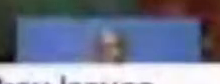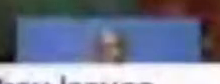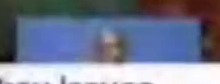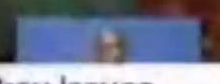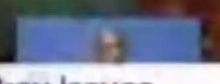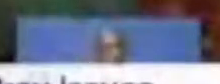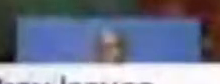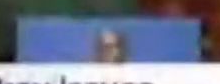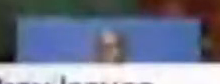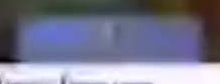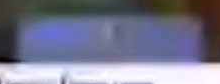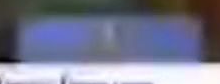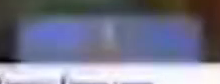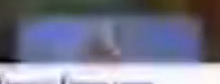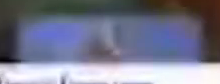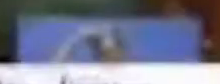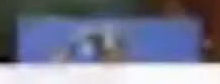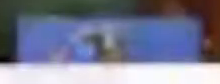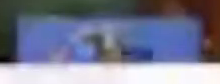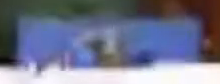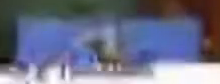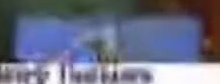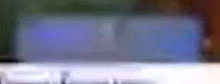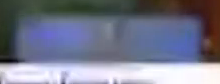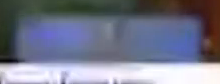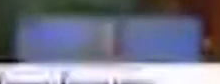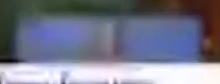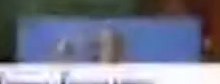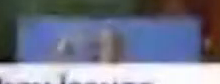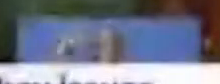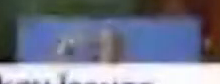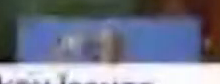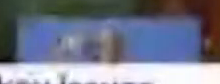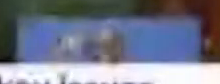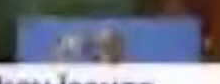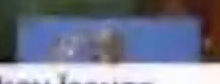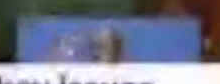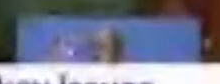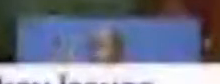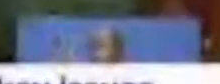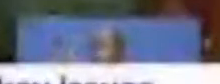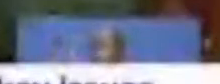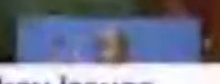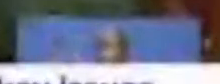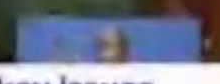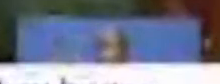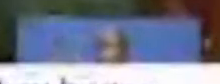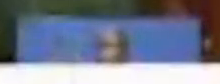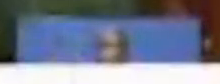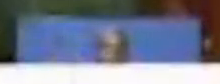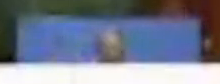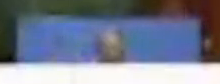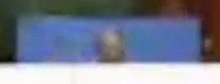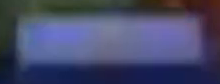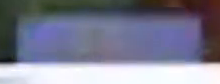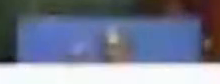of particular pride to my administration. The port was first conceptualized in